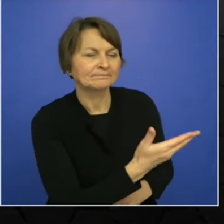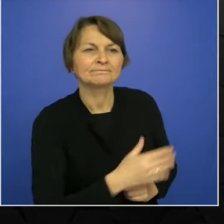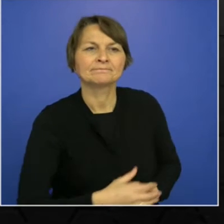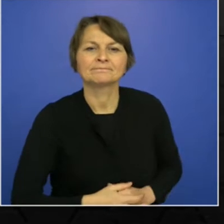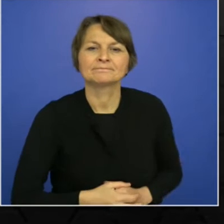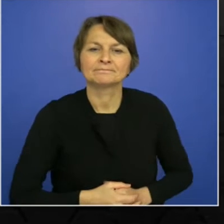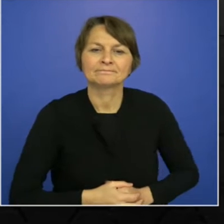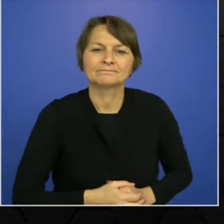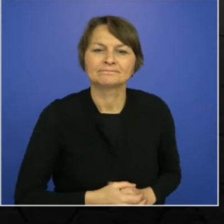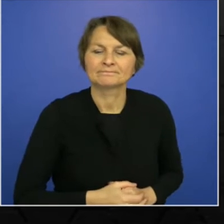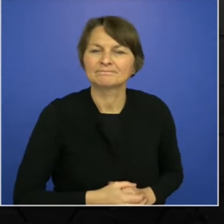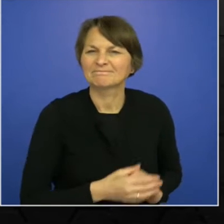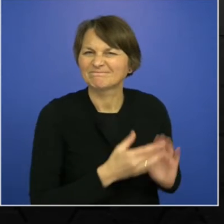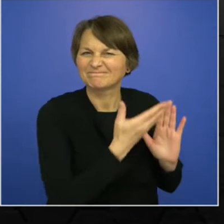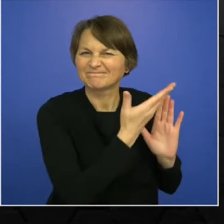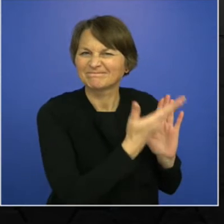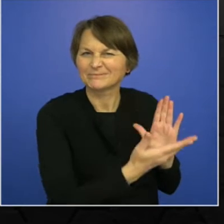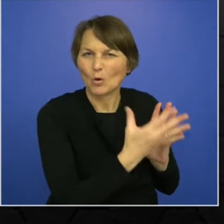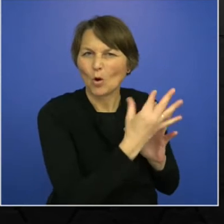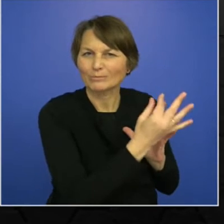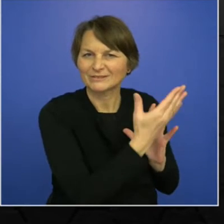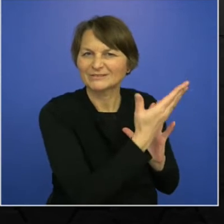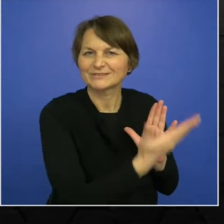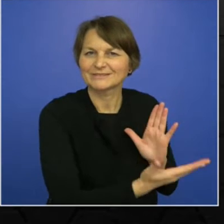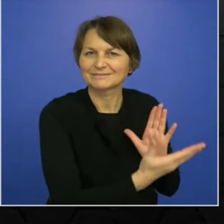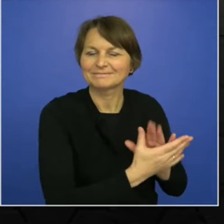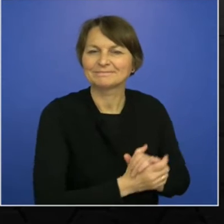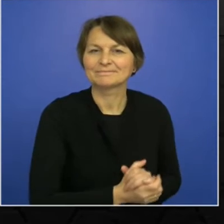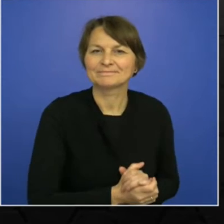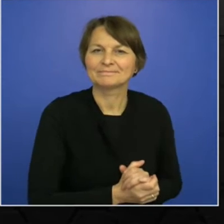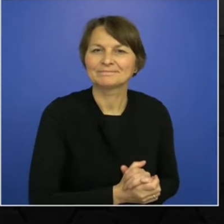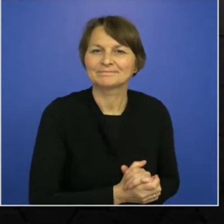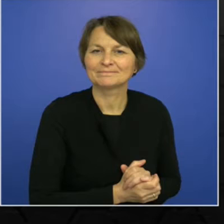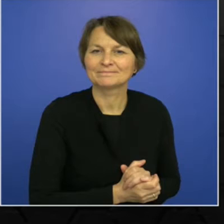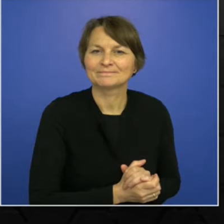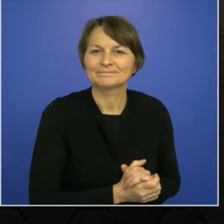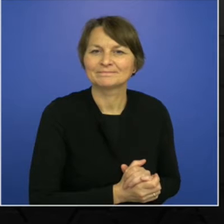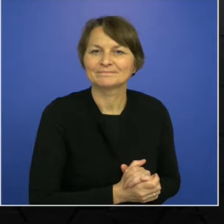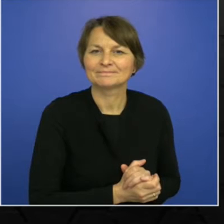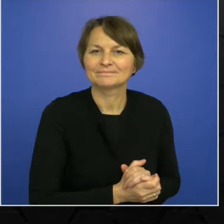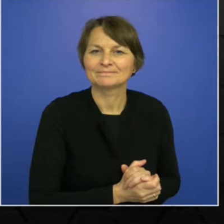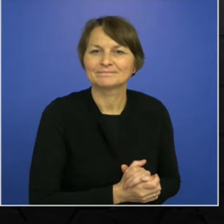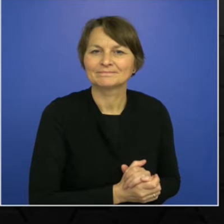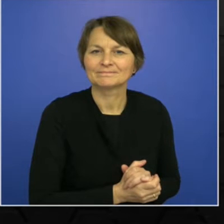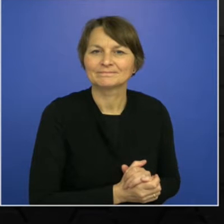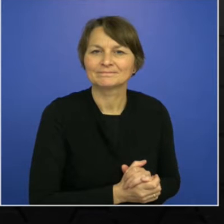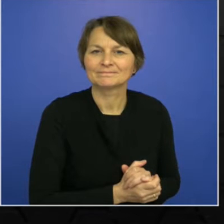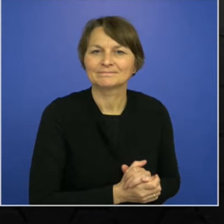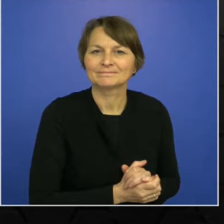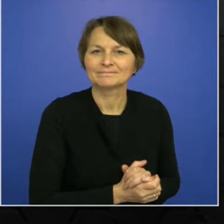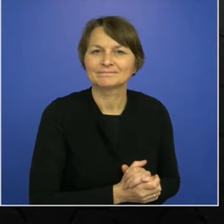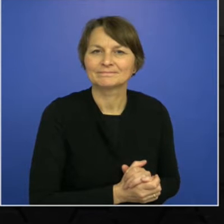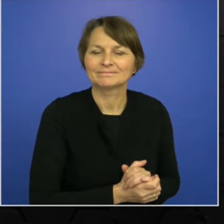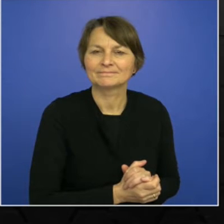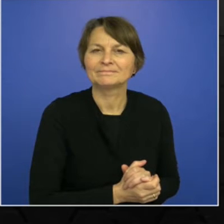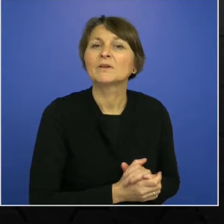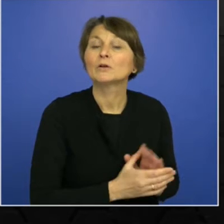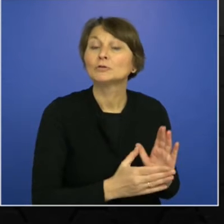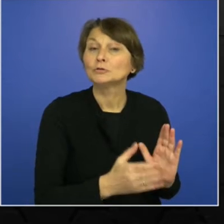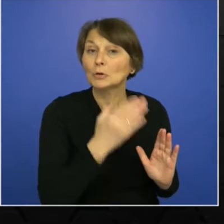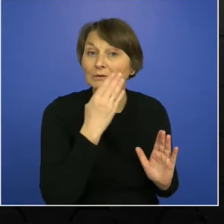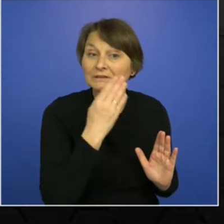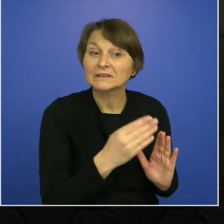Telegram. There are a lot of options. We also have analytics. You can see some reports and get